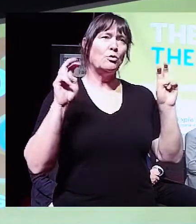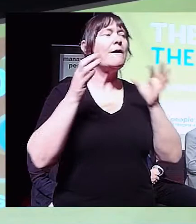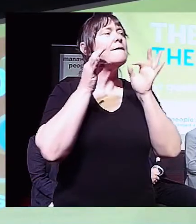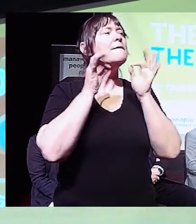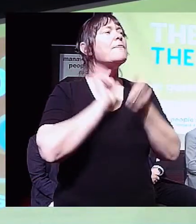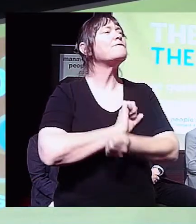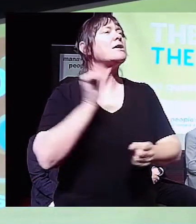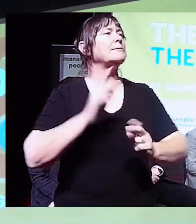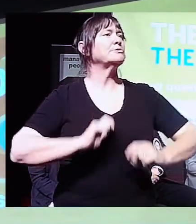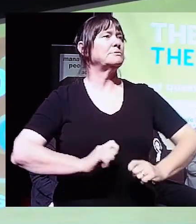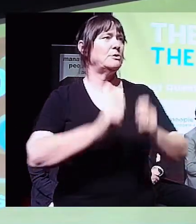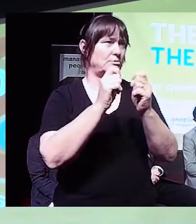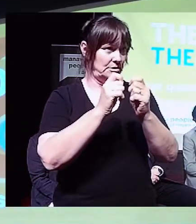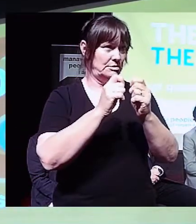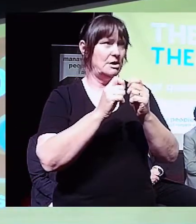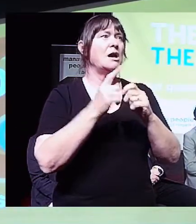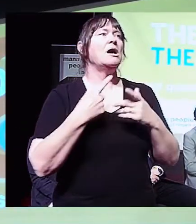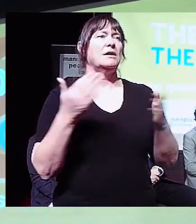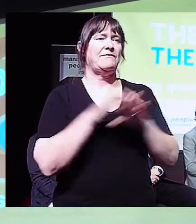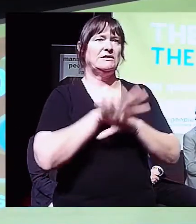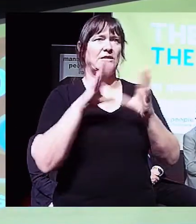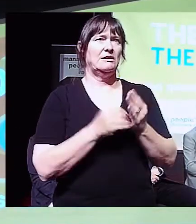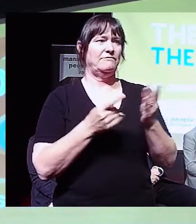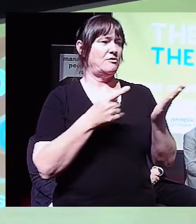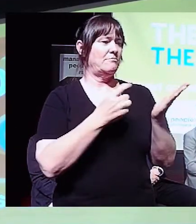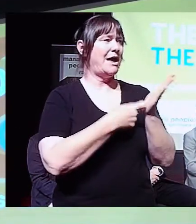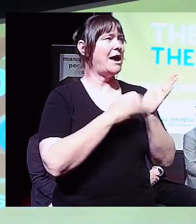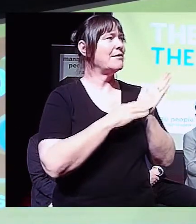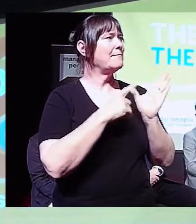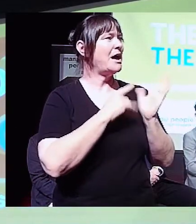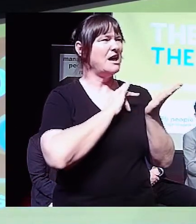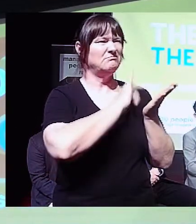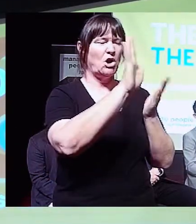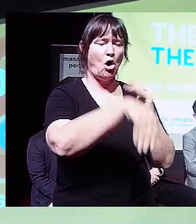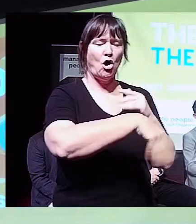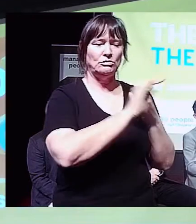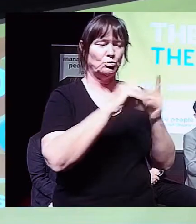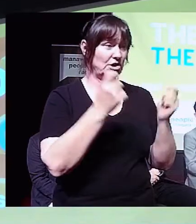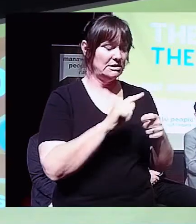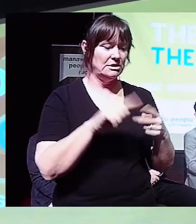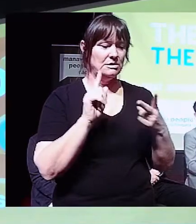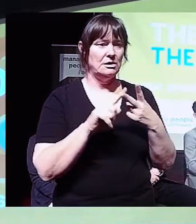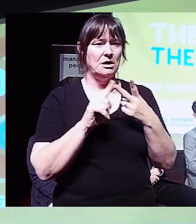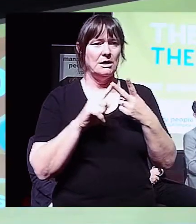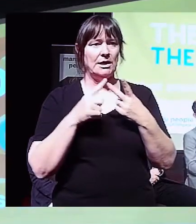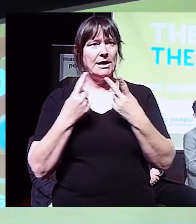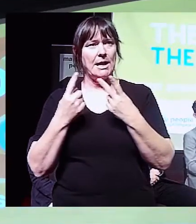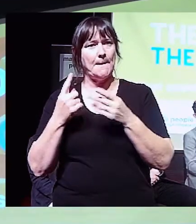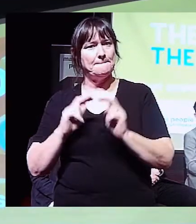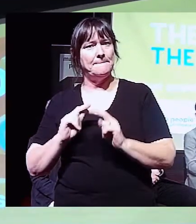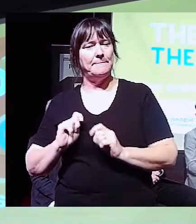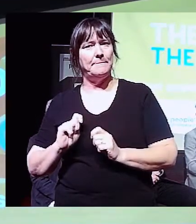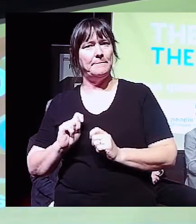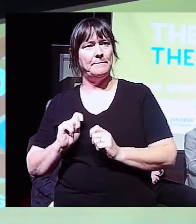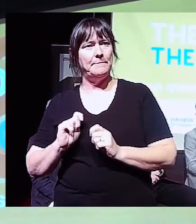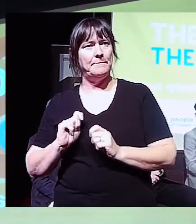that covers everything from repealing and replacing the RMA and getting building regulations for similar locations such as